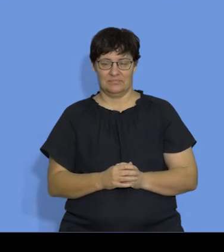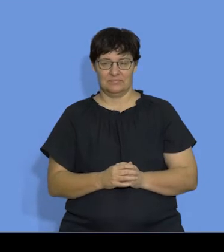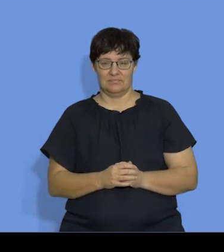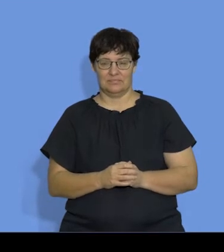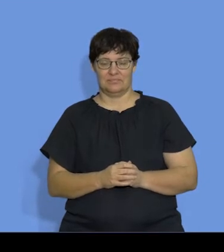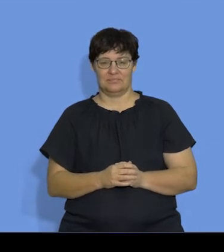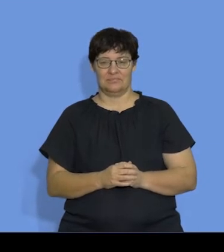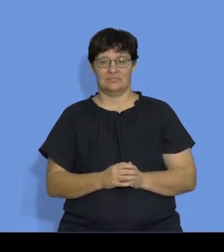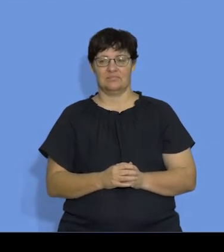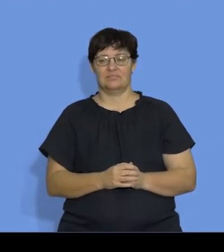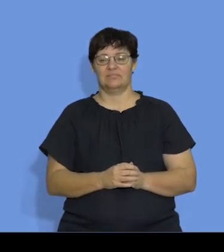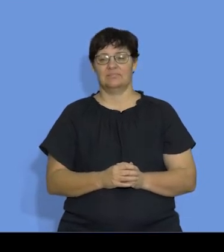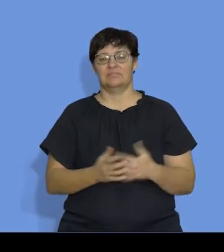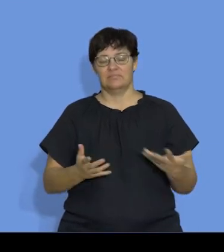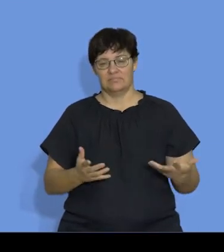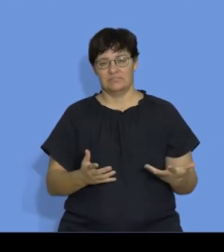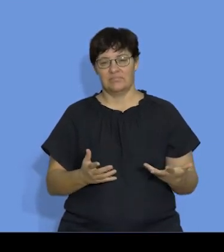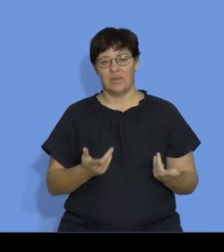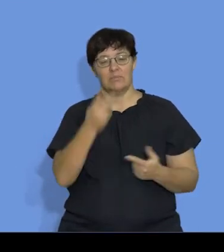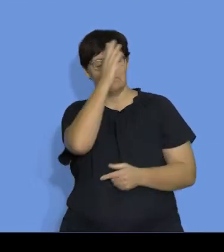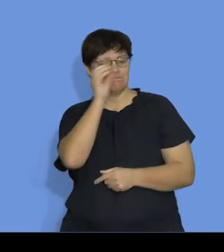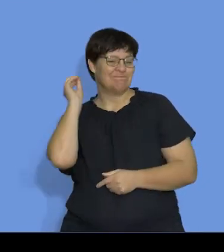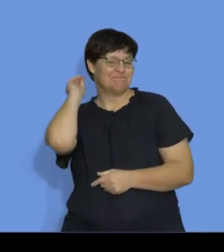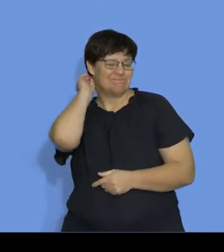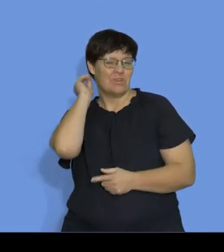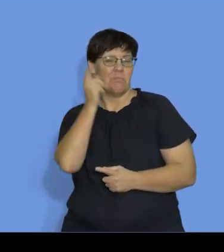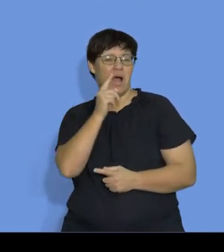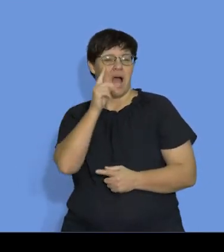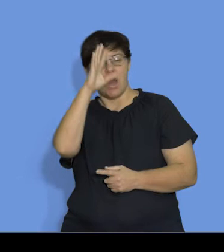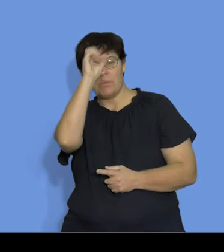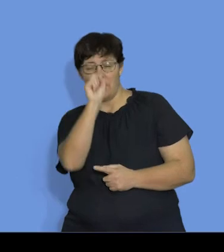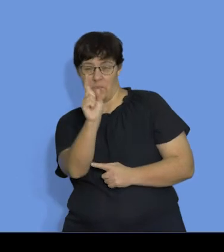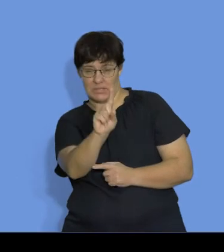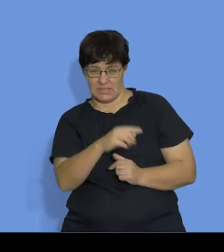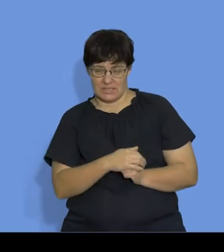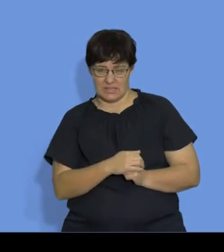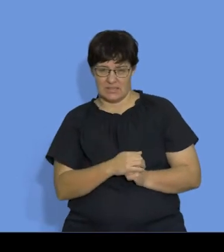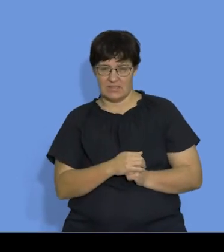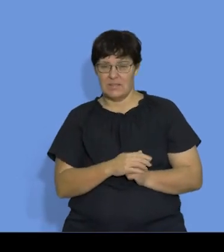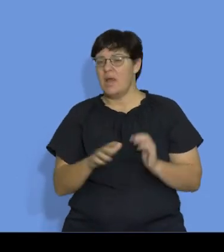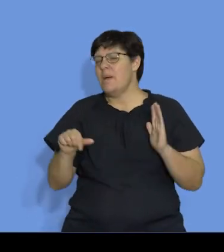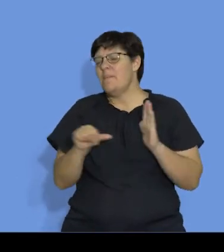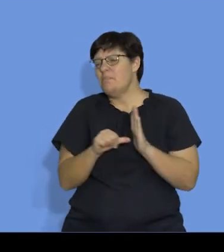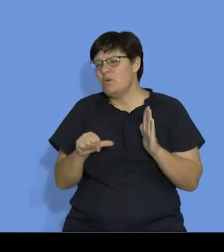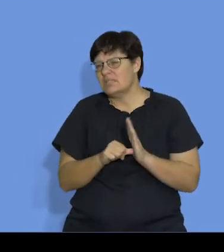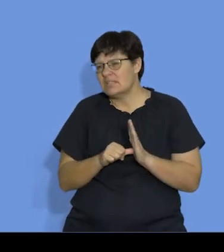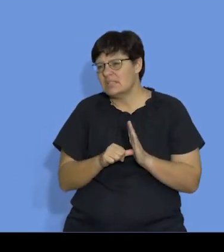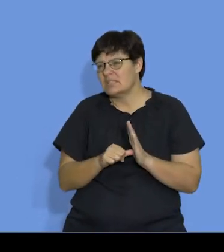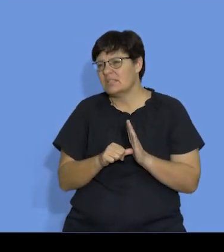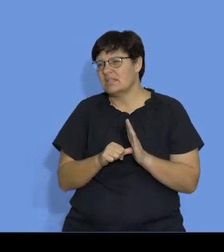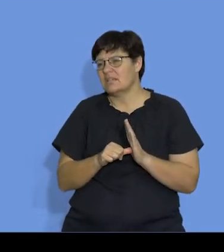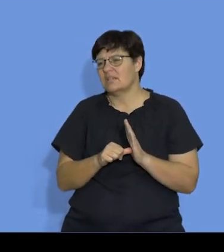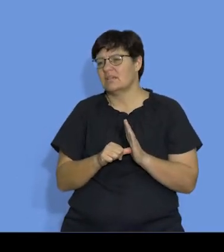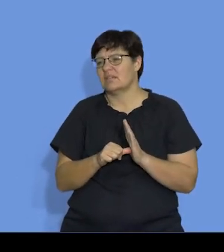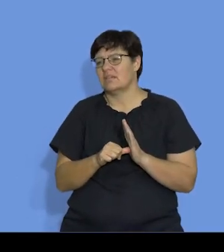All right, so at the back of our mind, we also need to remind ourselves of what is important in terms of